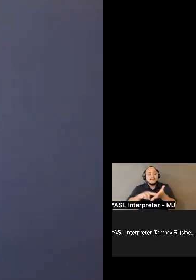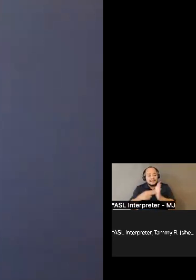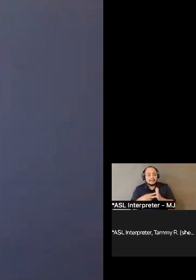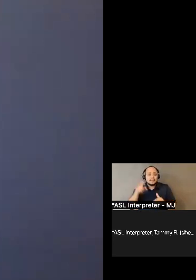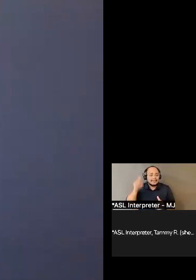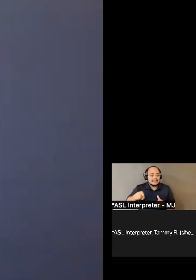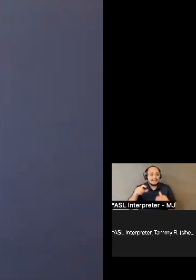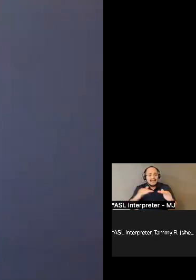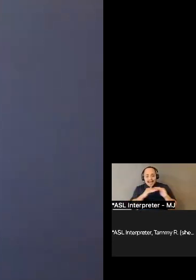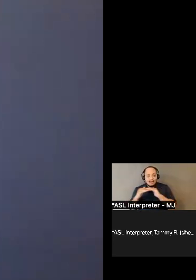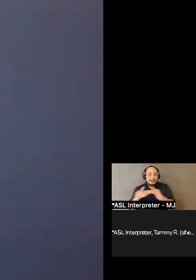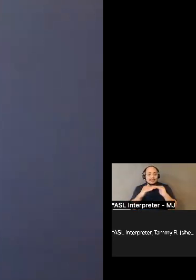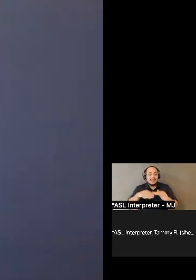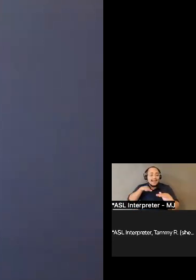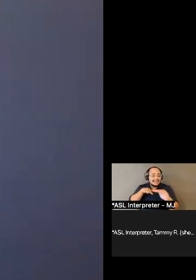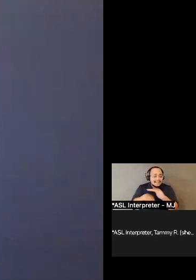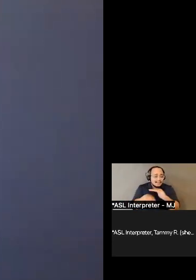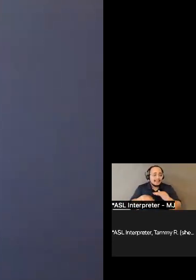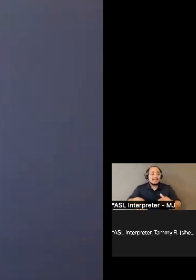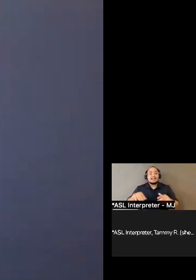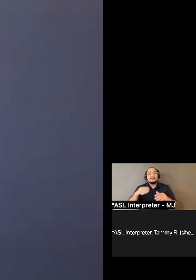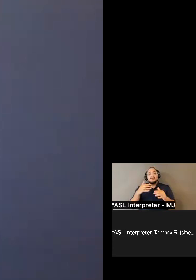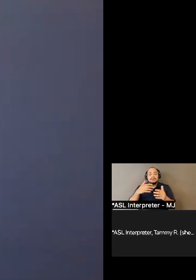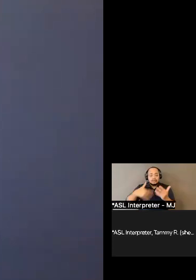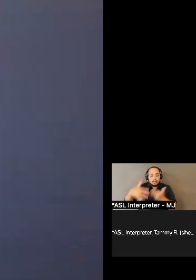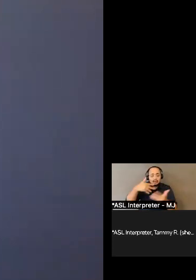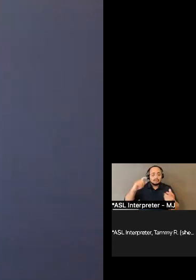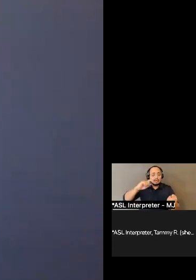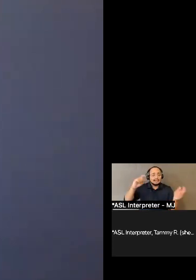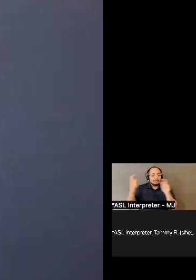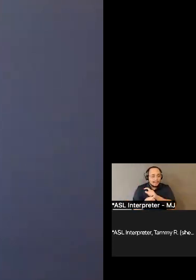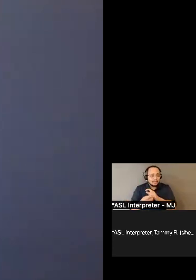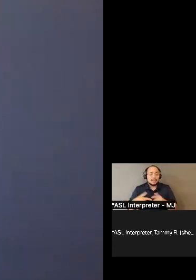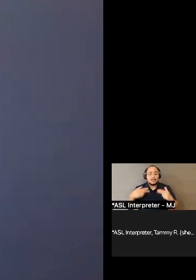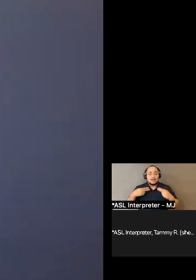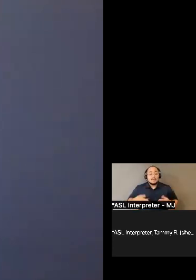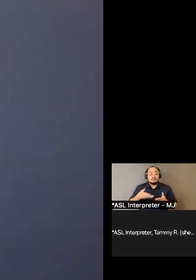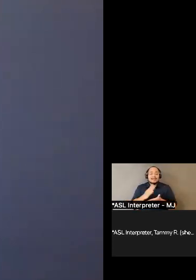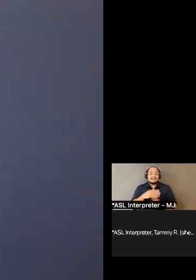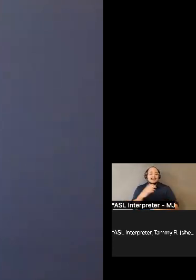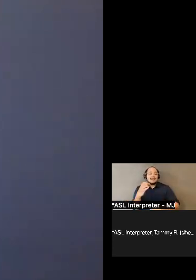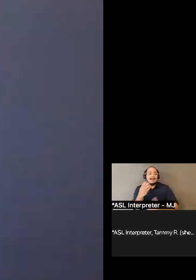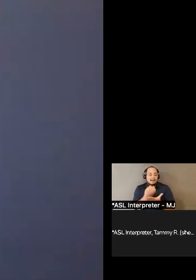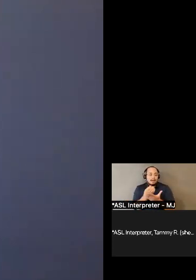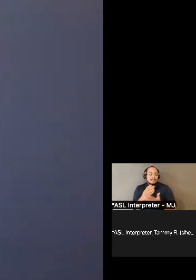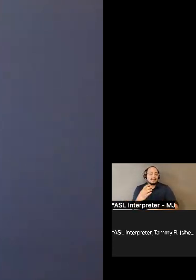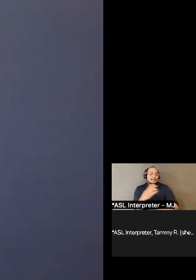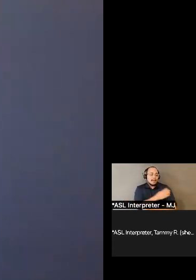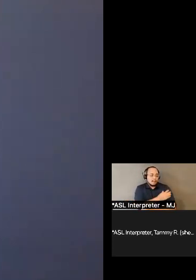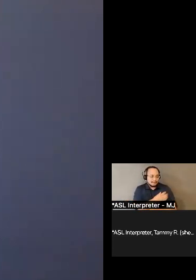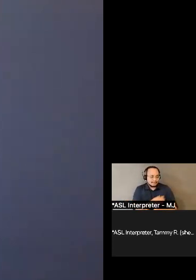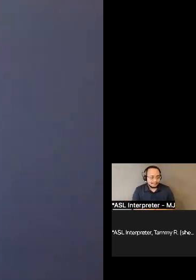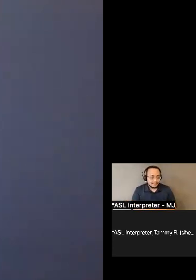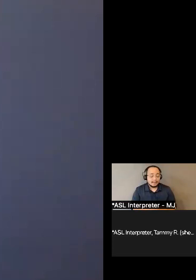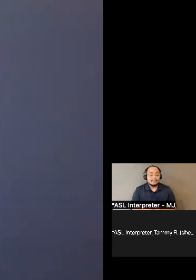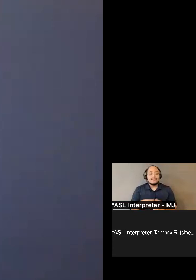equity, accessibility, social transformation, human rights, and economic empowerment. I